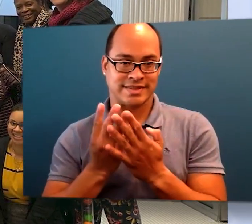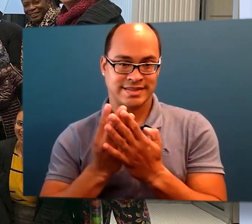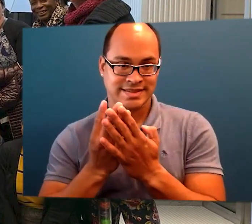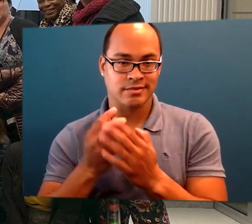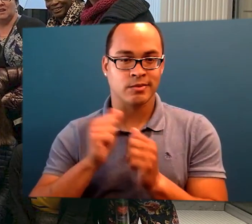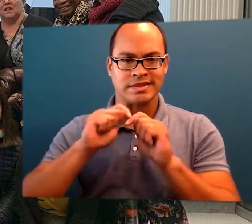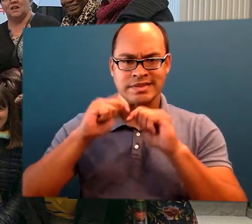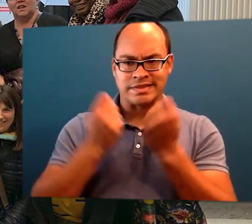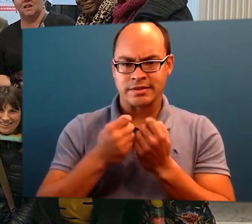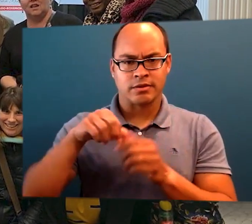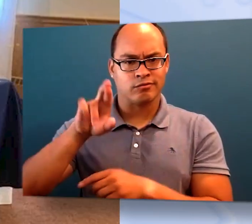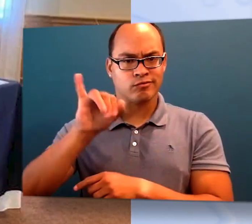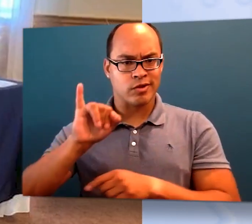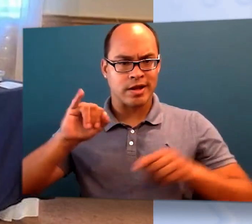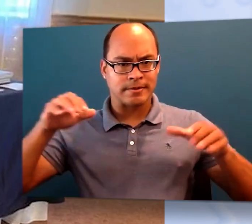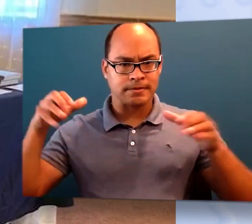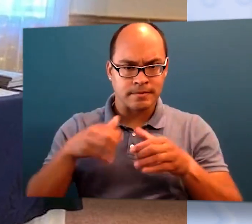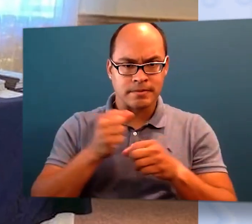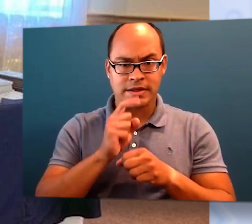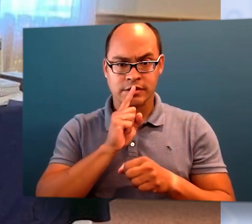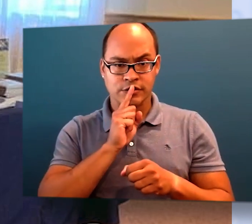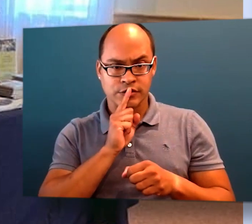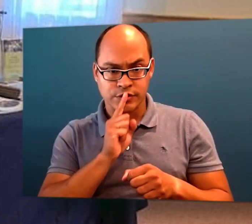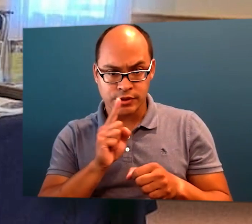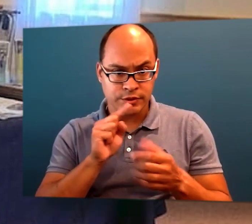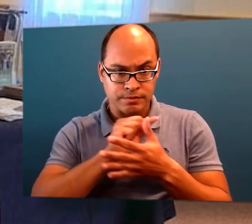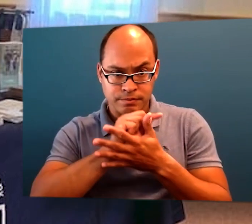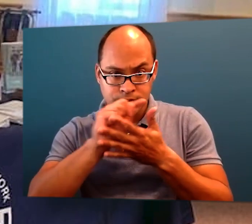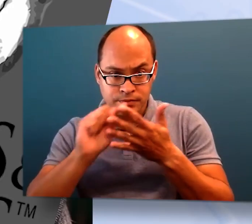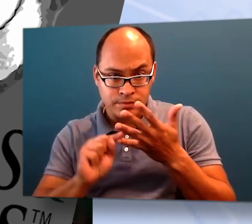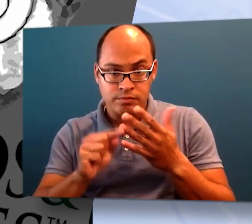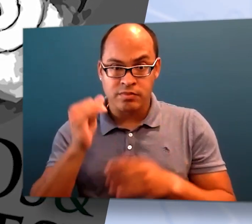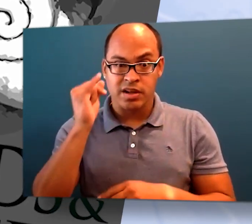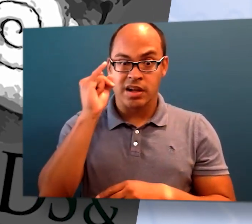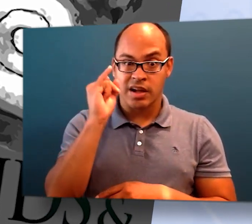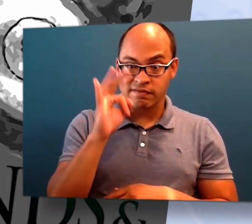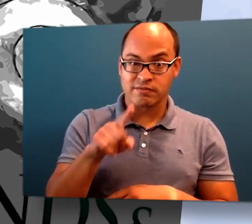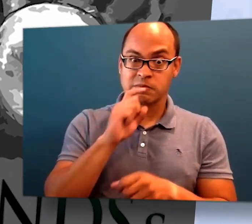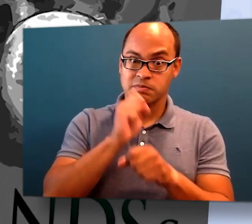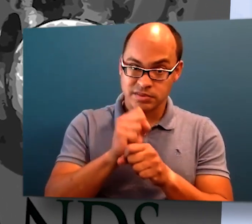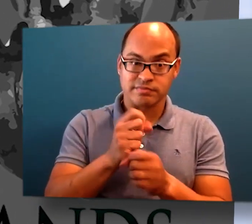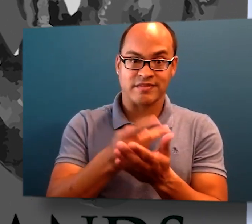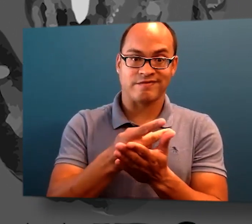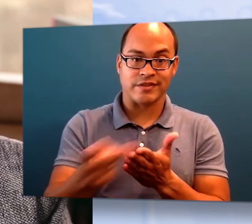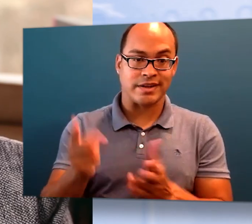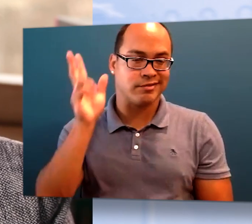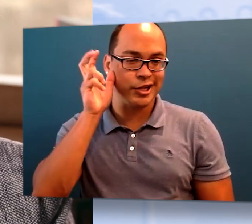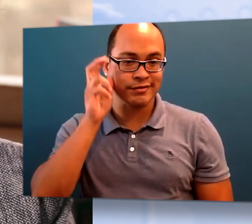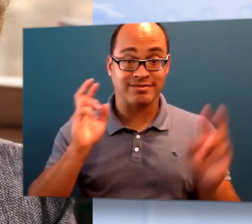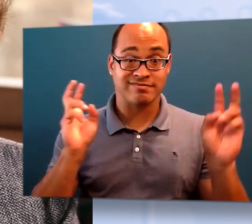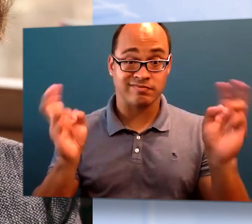that makes certain that every baby who does not pass the screen or has a risk factor for hearing loss and pass the